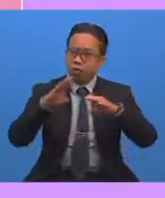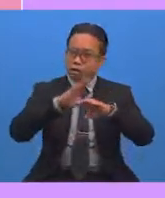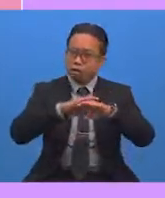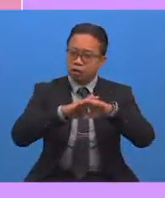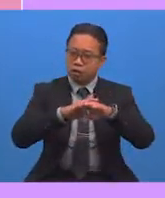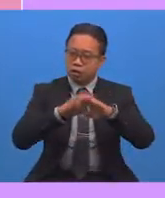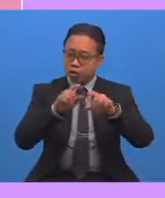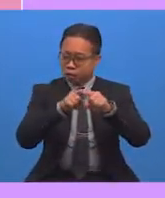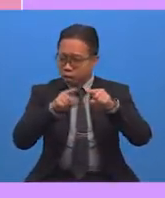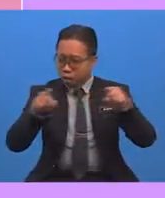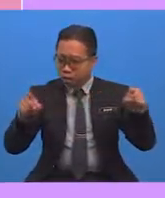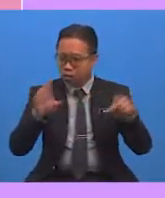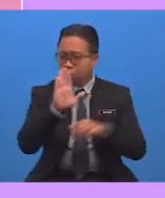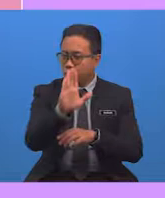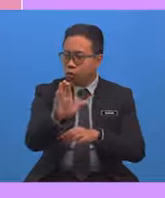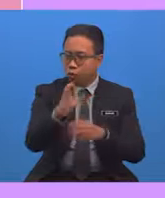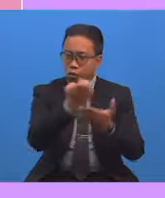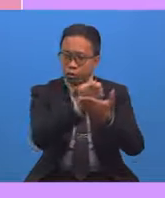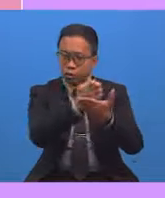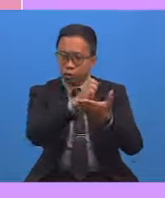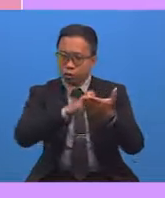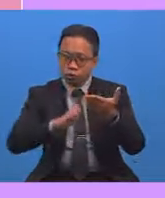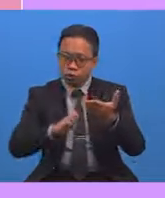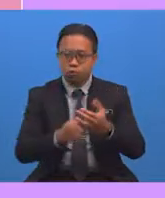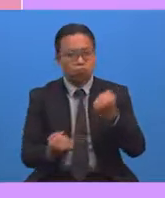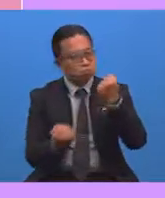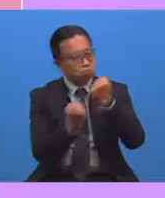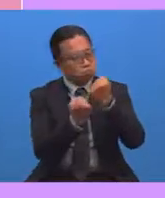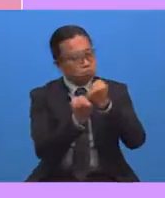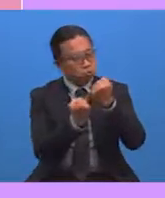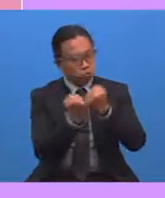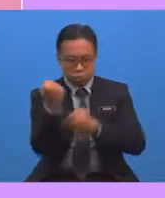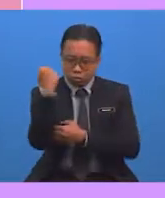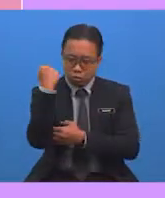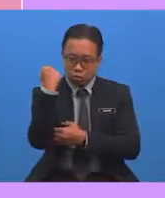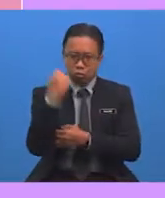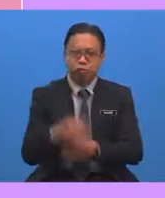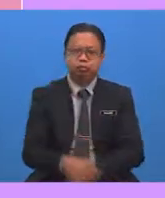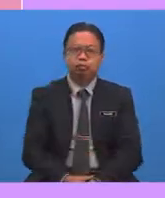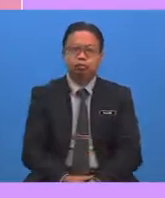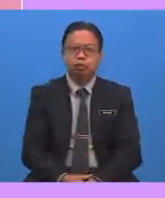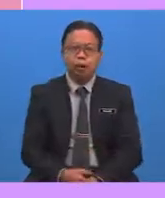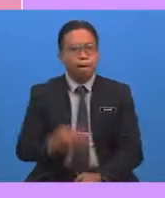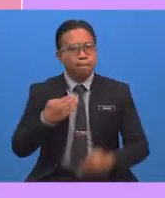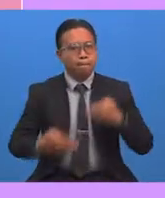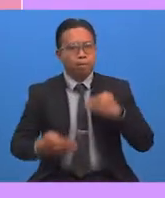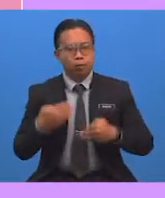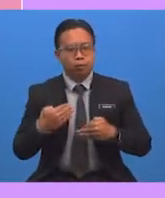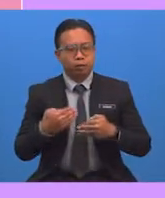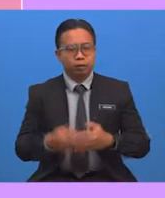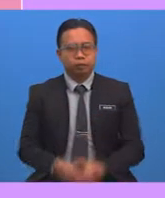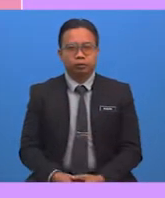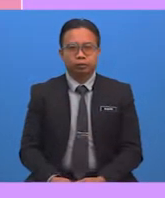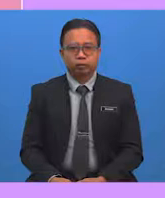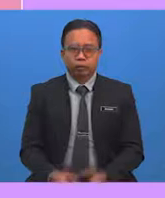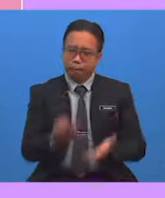essay. Include a strong thesis statement. Body. This is the